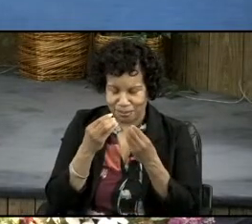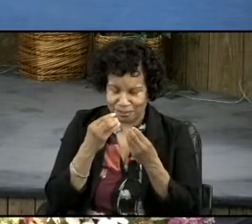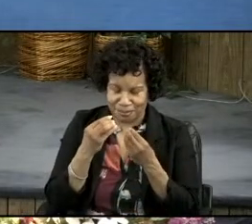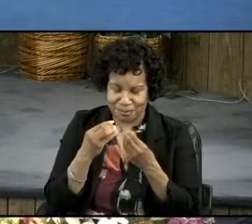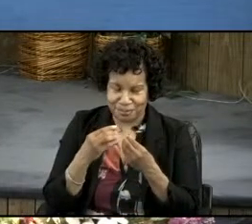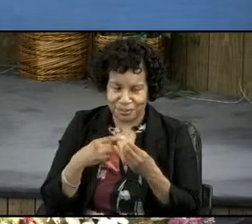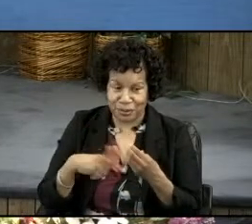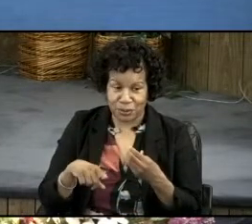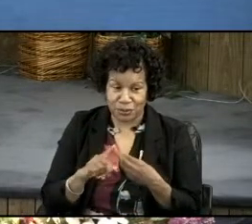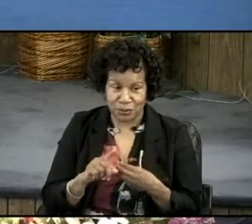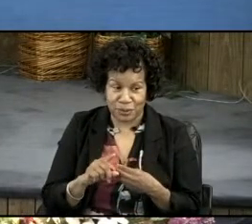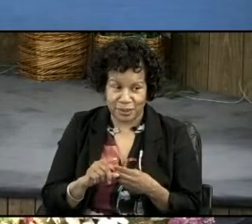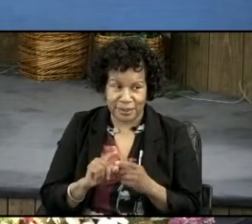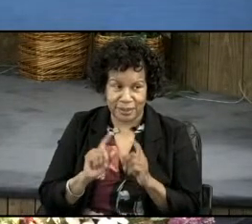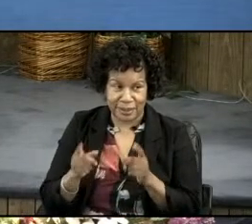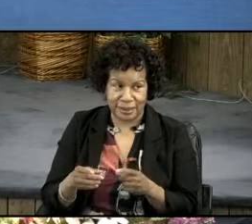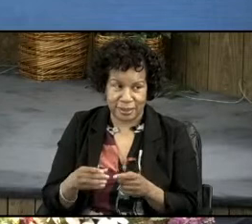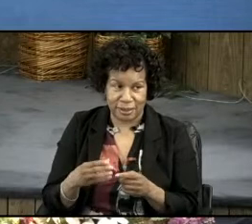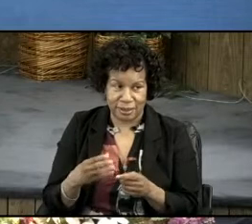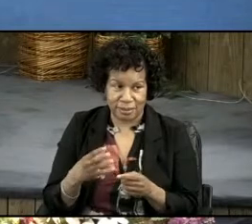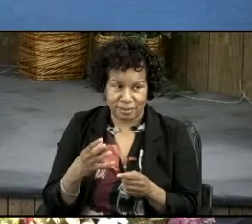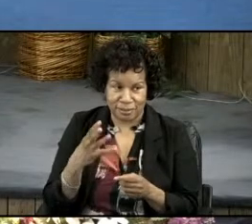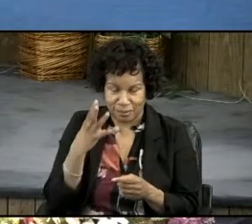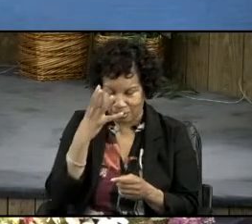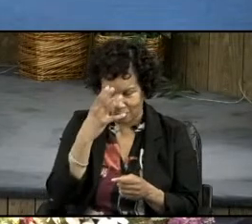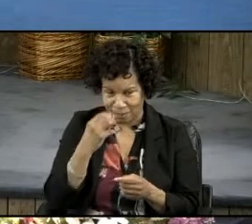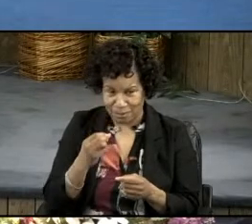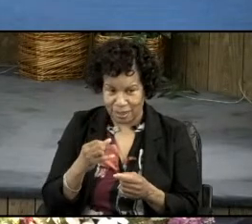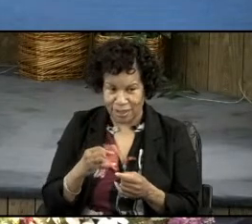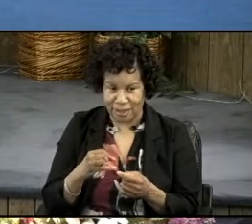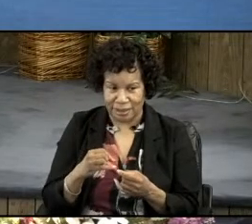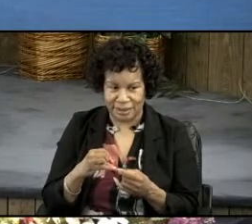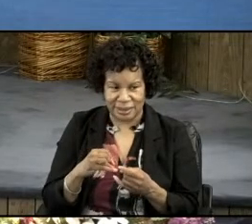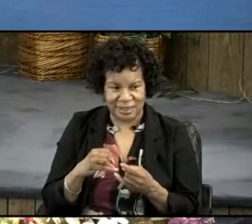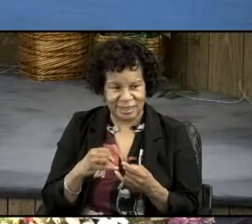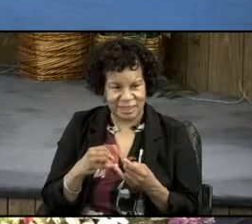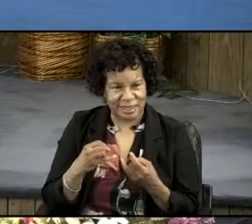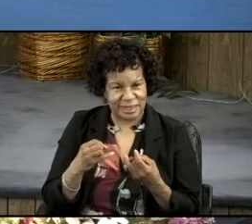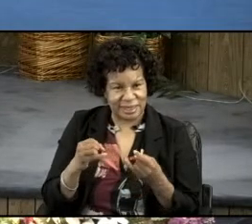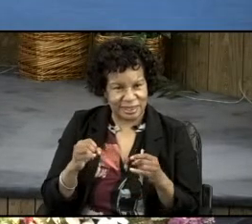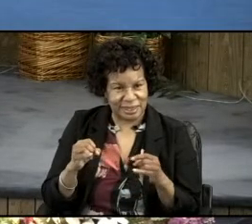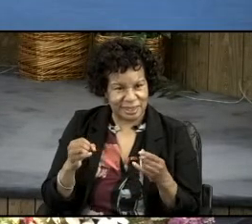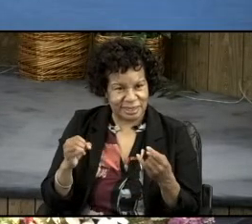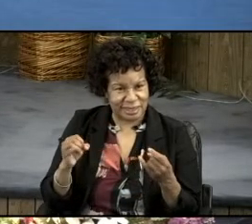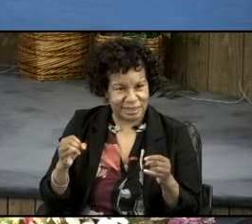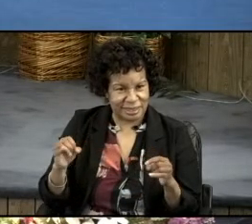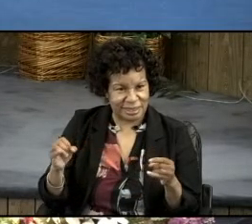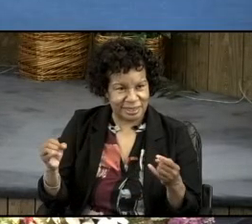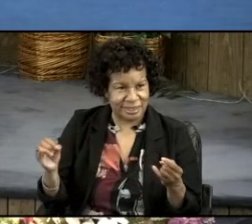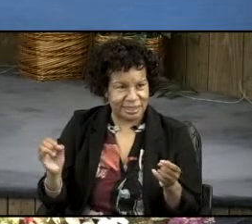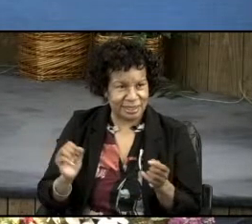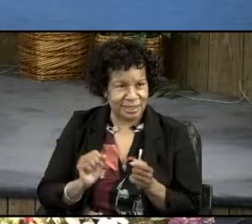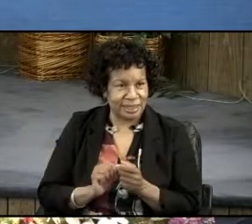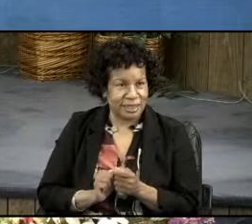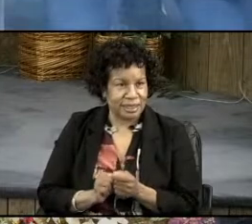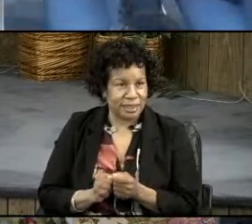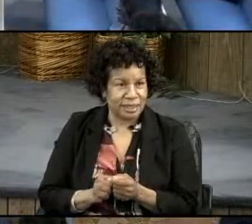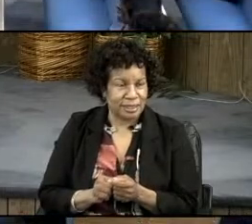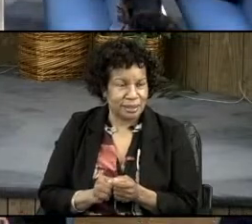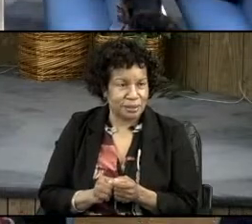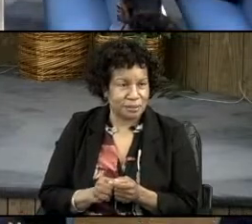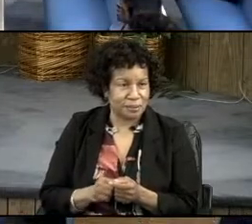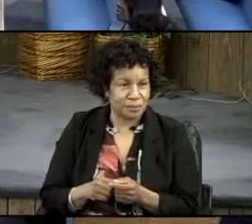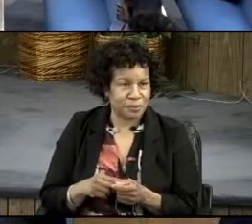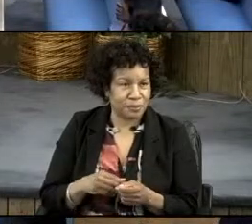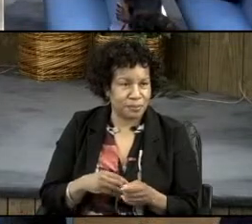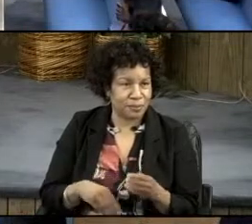upset. Right? We exaggerate. And so the Philistine drew near morning